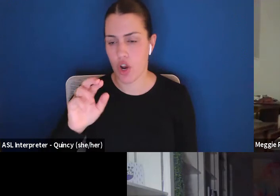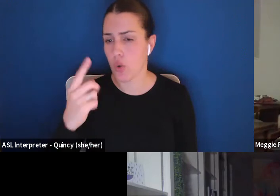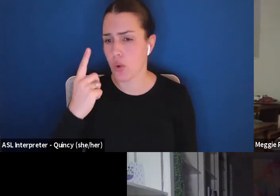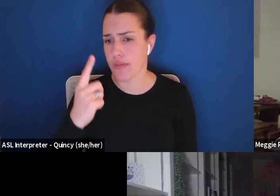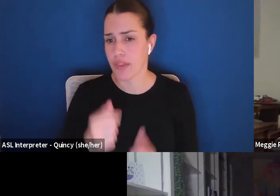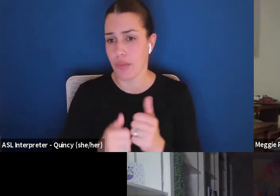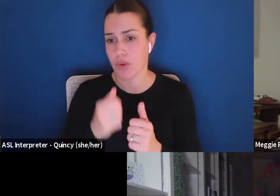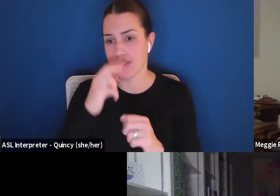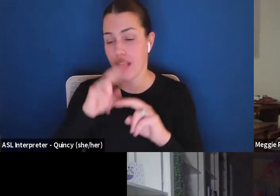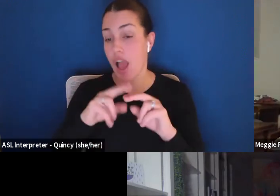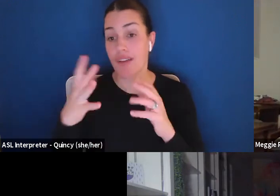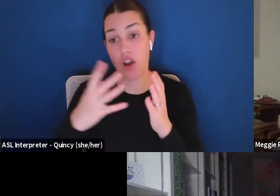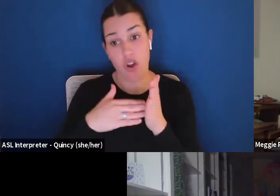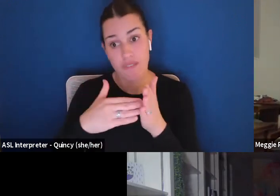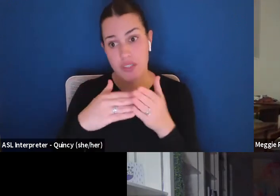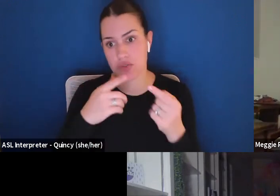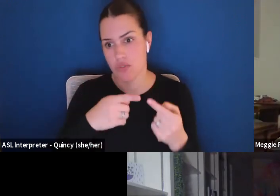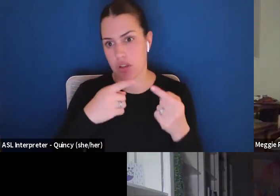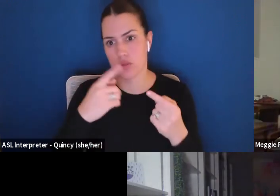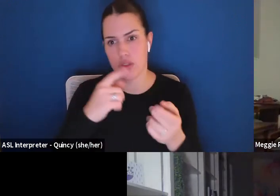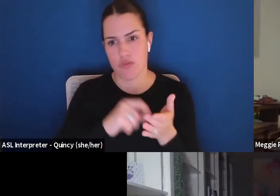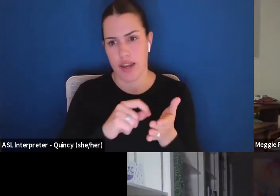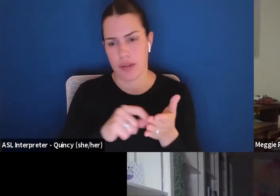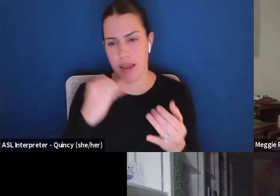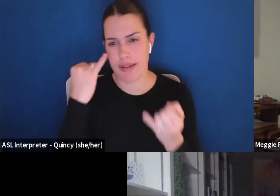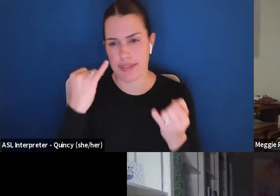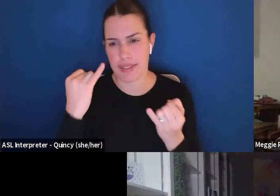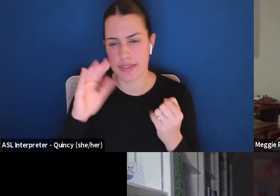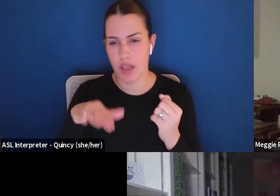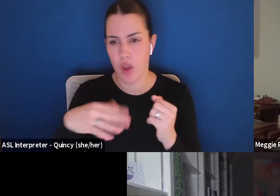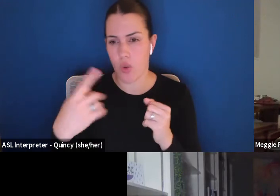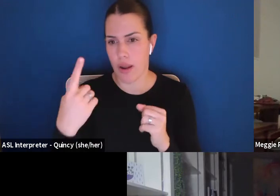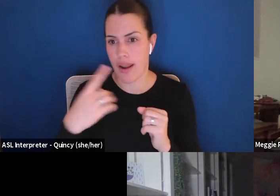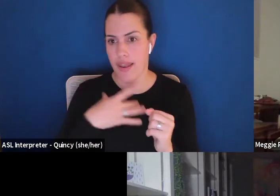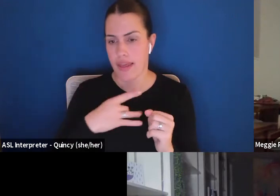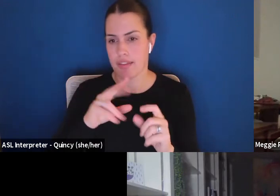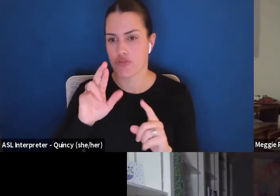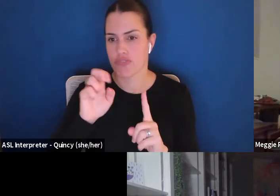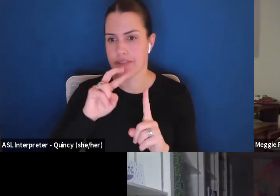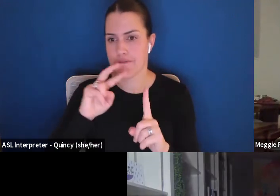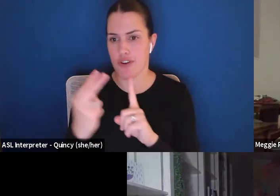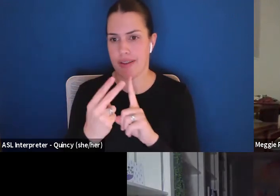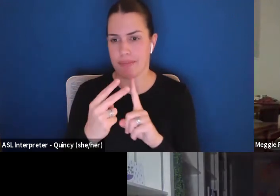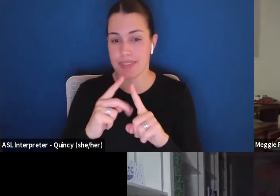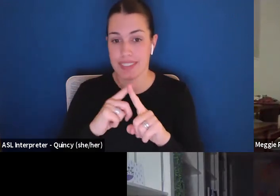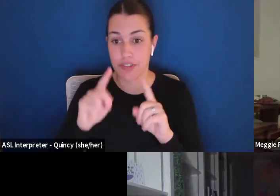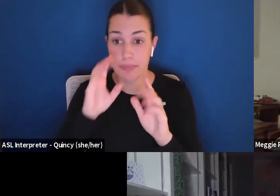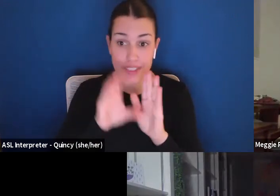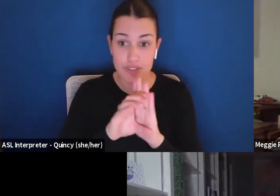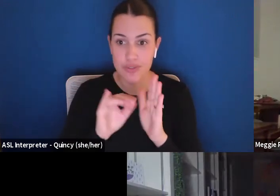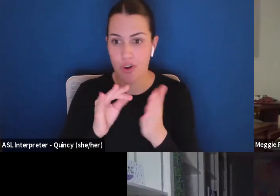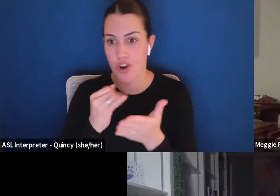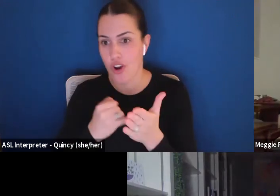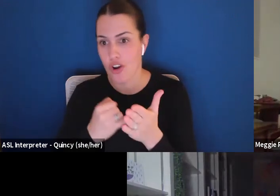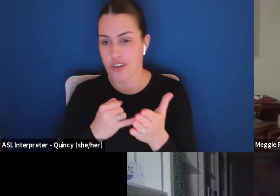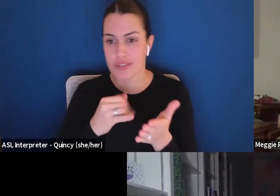because I've often struggled with writing my ideas out, is just that you can reframe it in so many different ways, whether you do it with pictures or art and